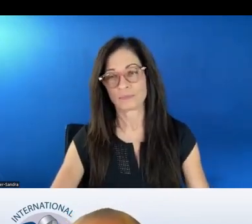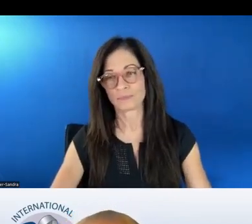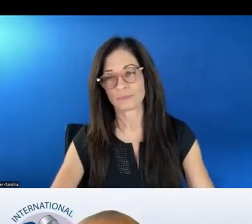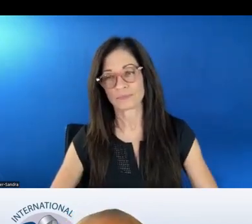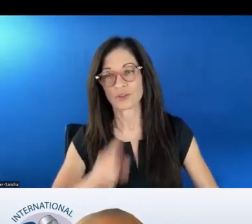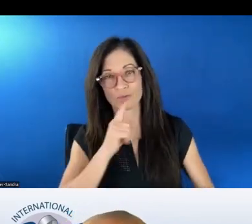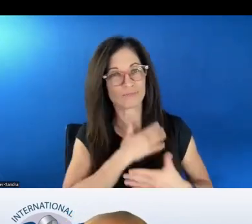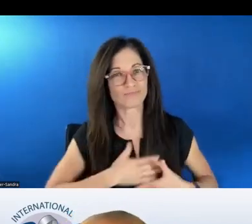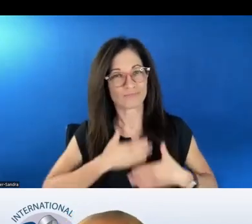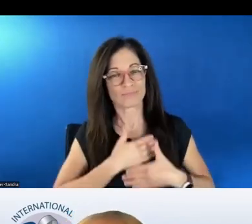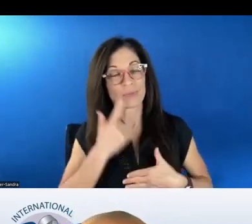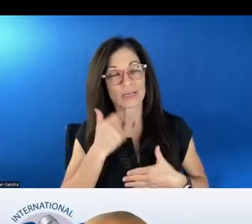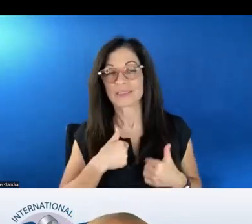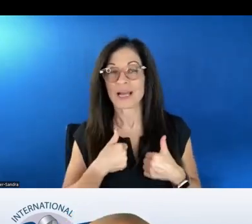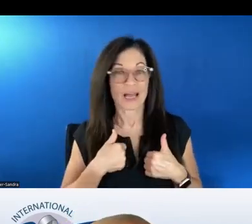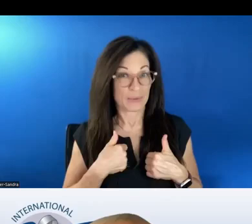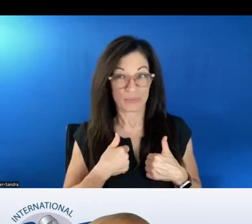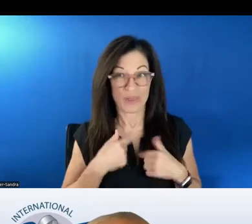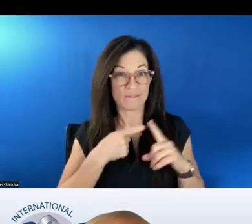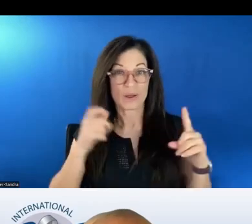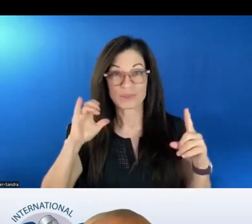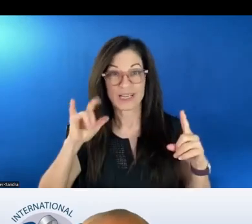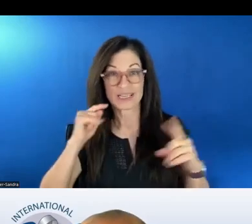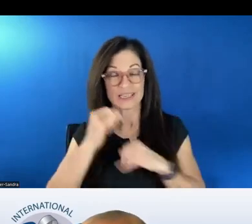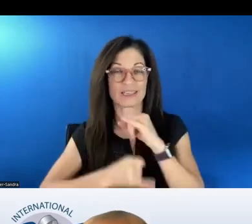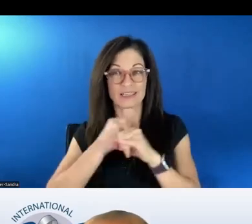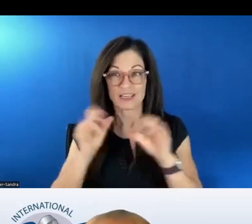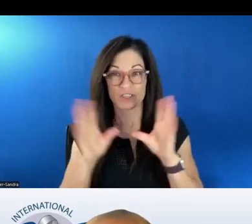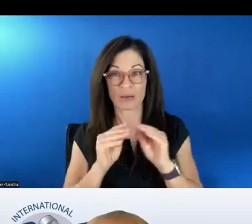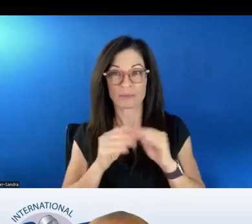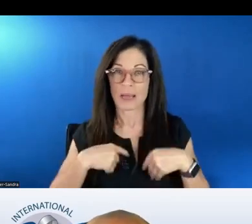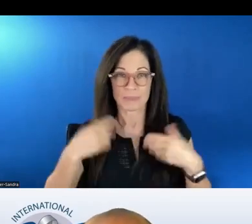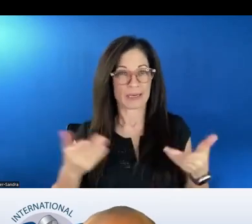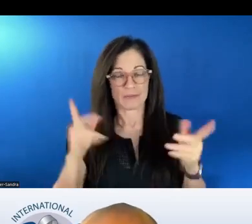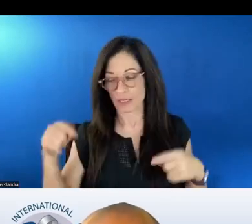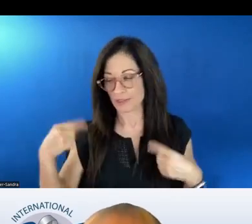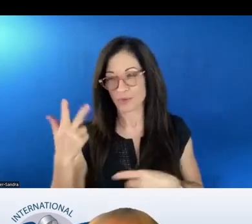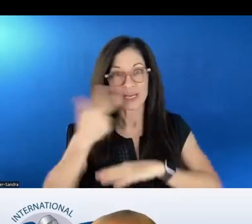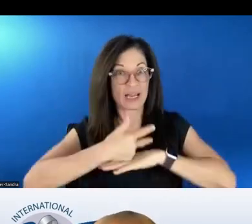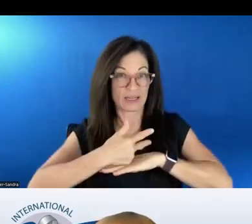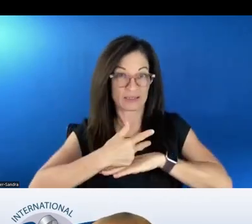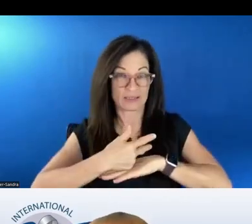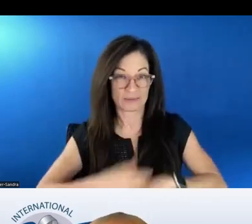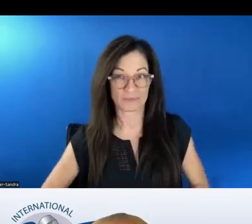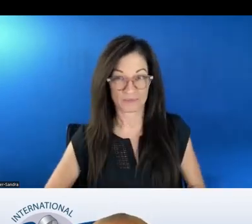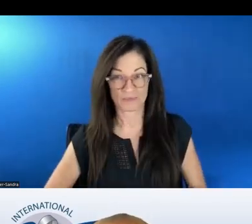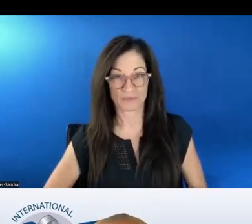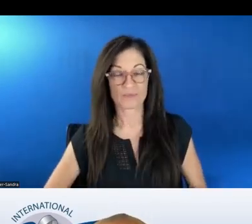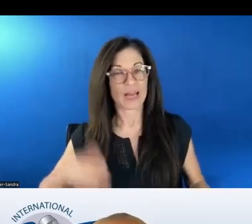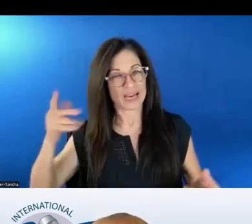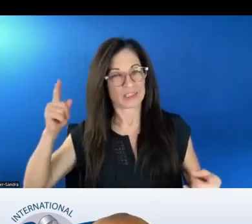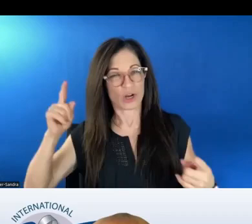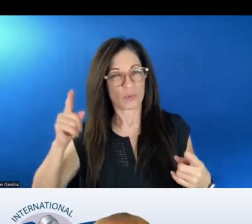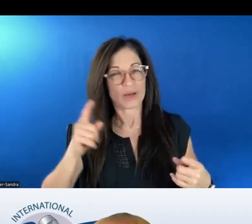pleasure because I come to you all from the CIT International Conference. I've been here for the last 3 days. It is winding down,